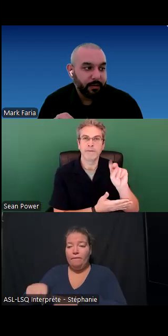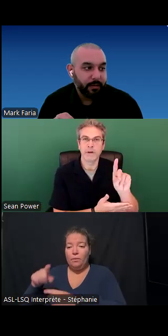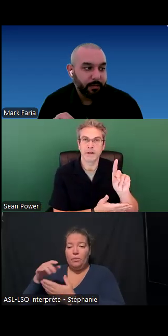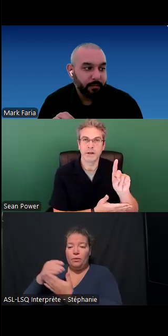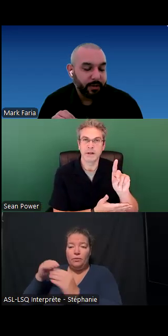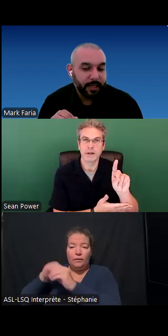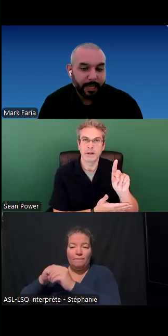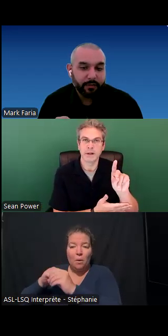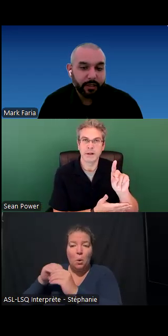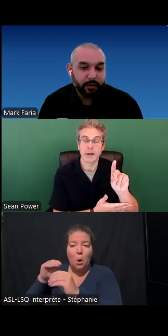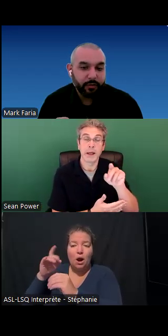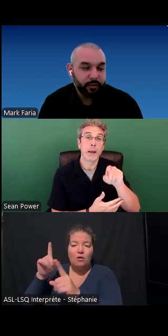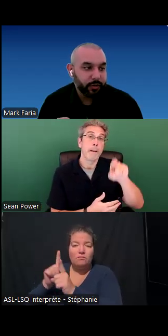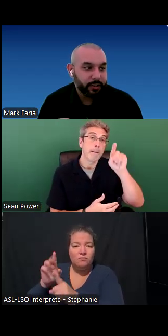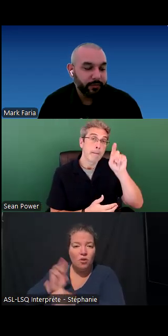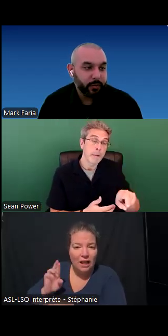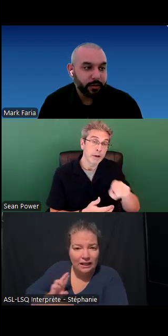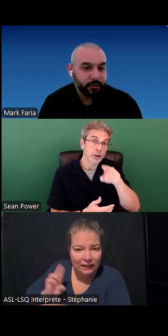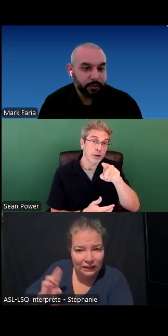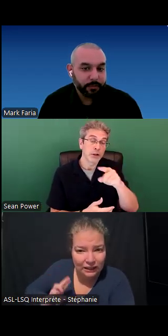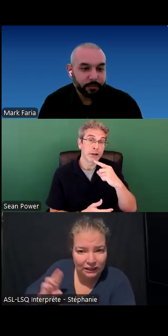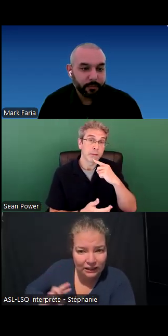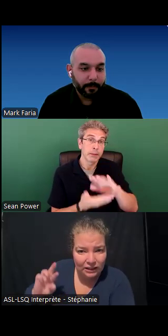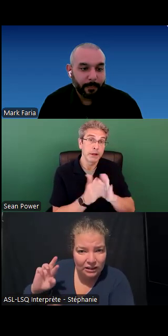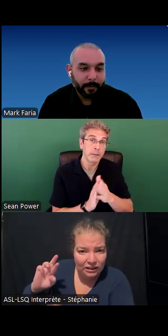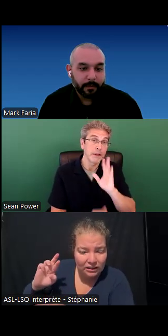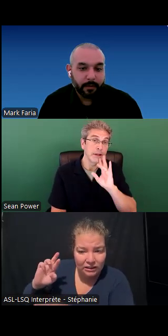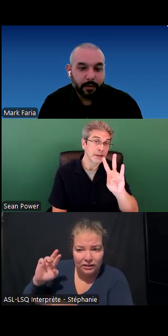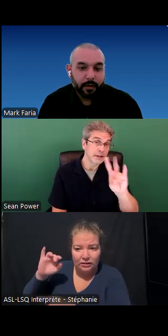happen by the end of the year that you turn 71 years old.